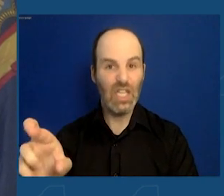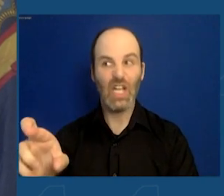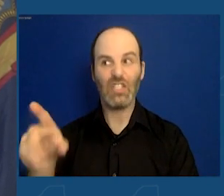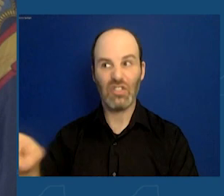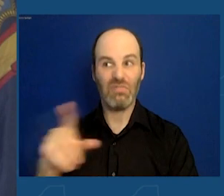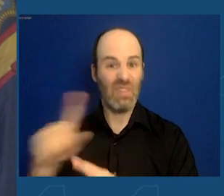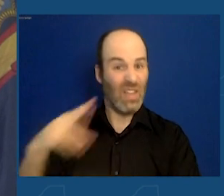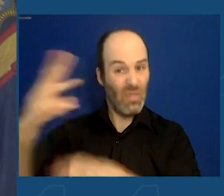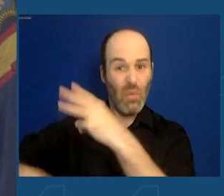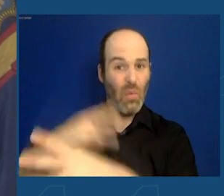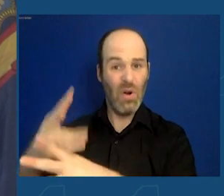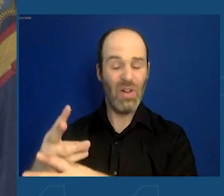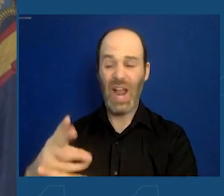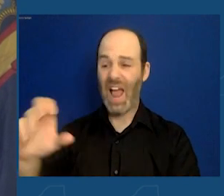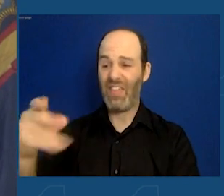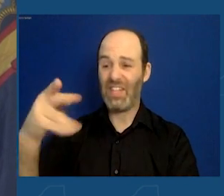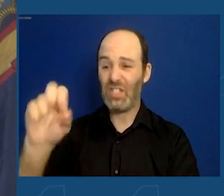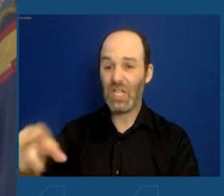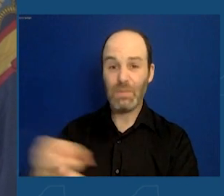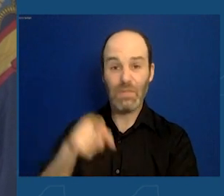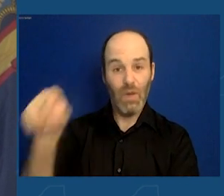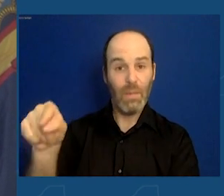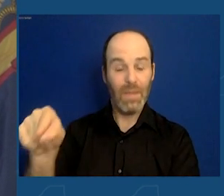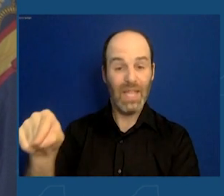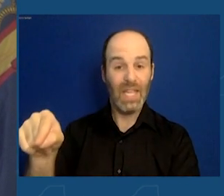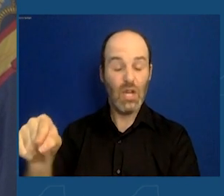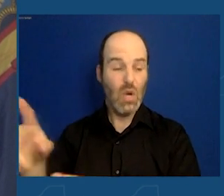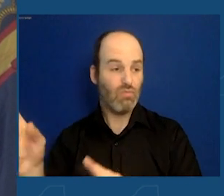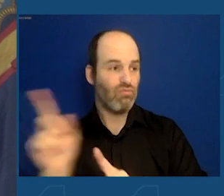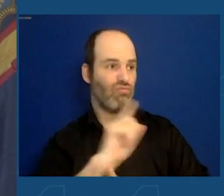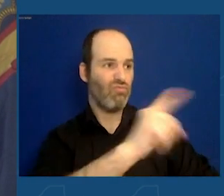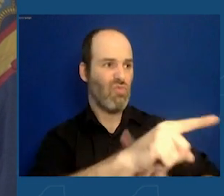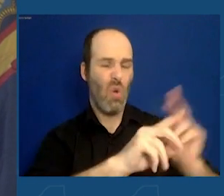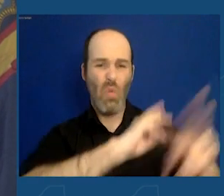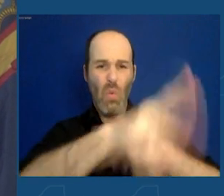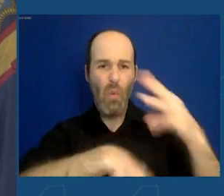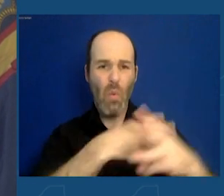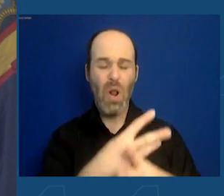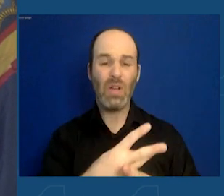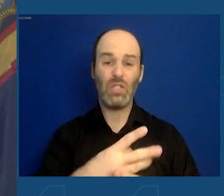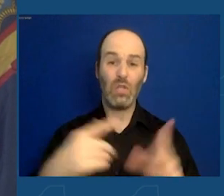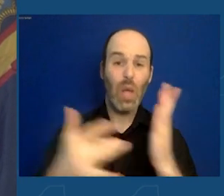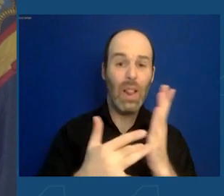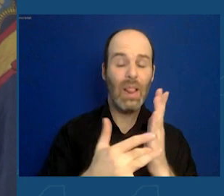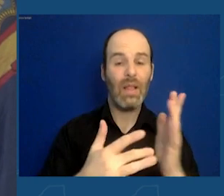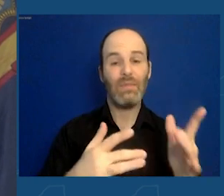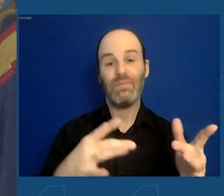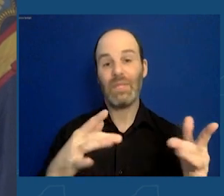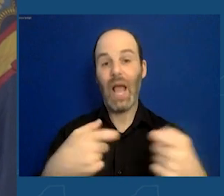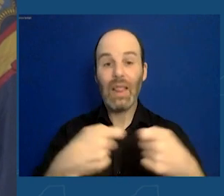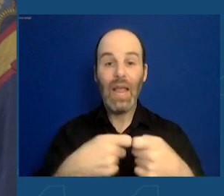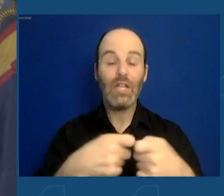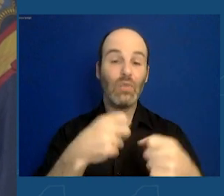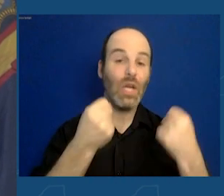up in products all over the world, from electric cars to electric planes, from data centers to